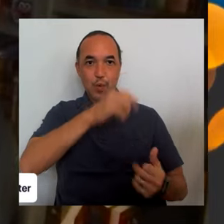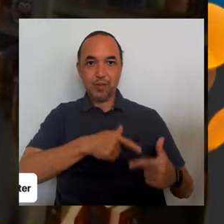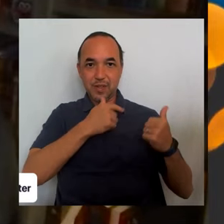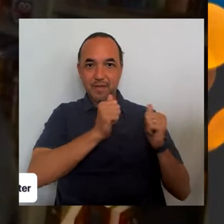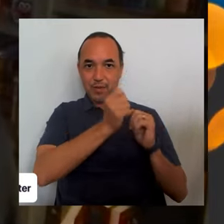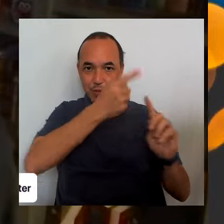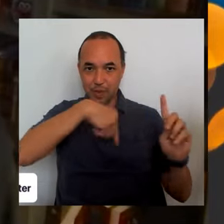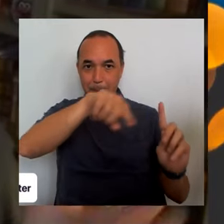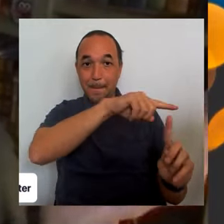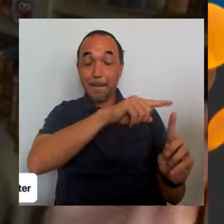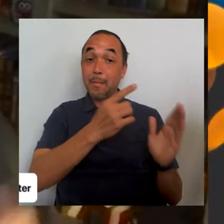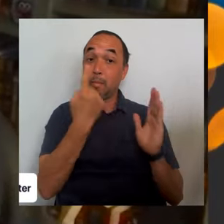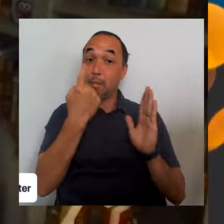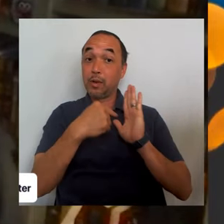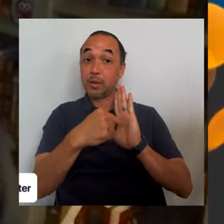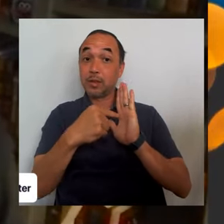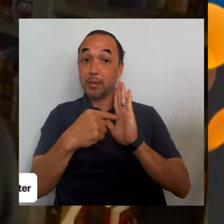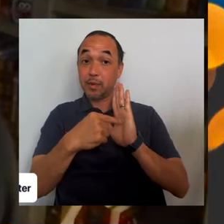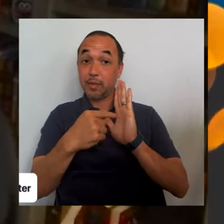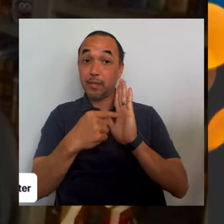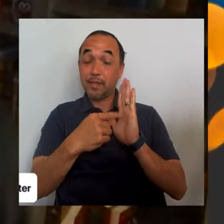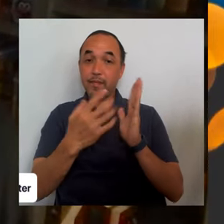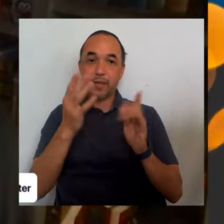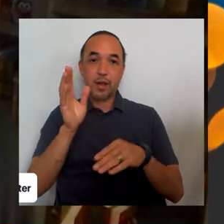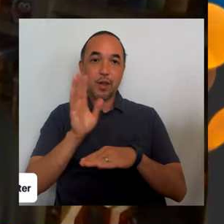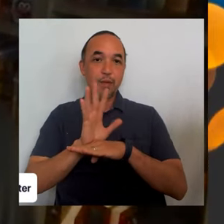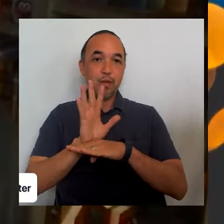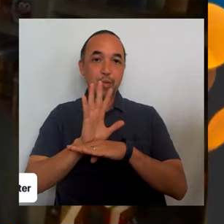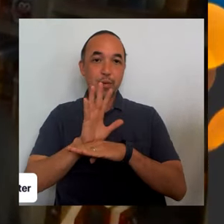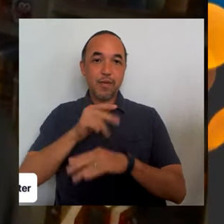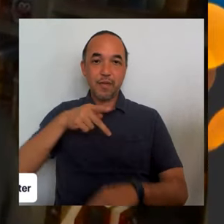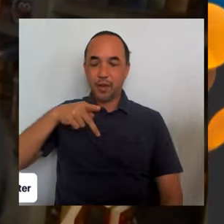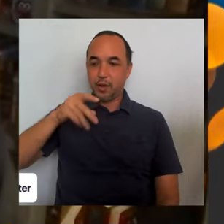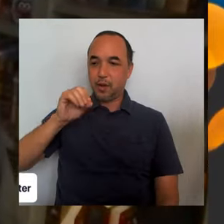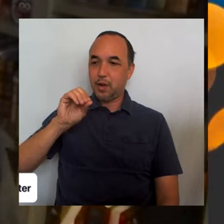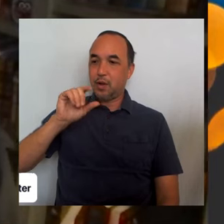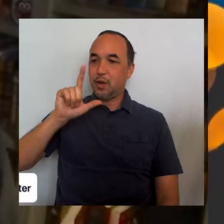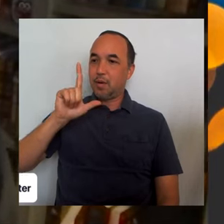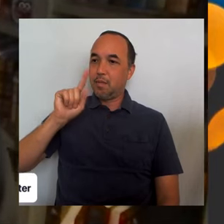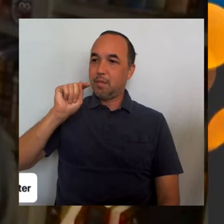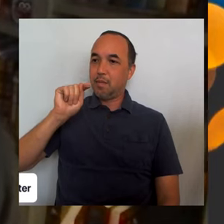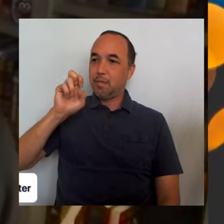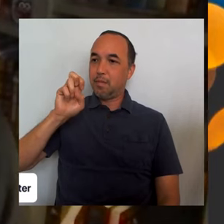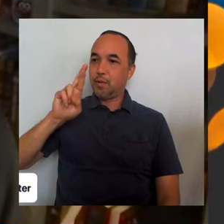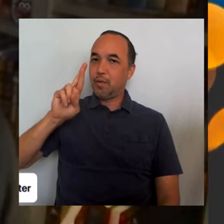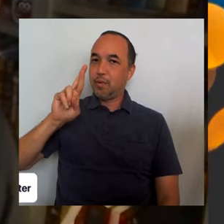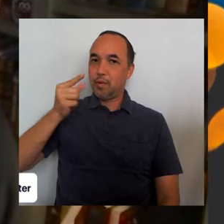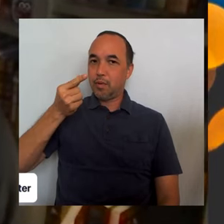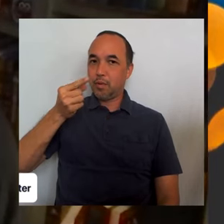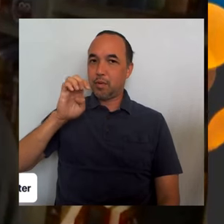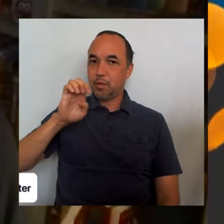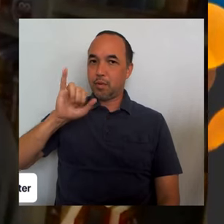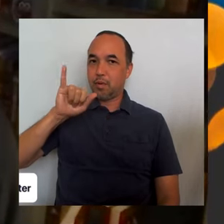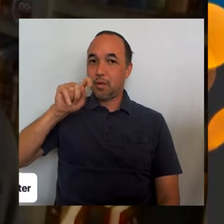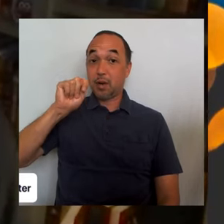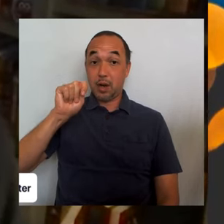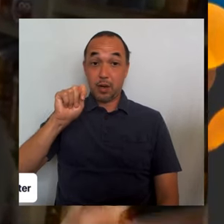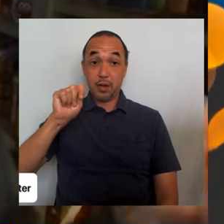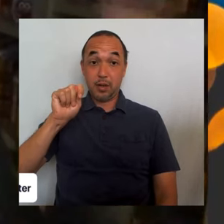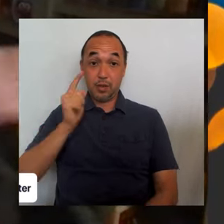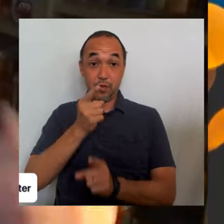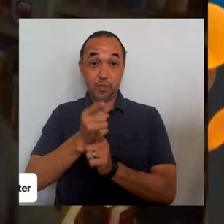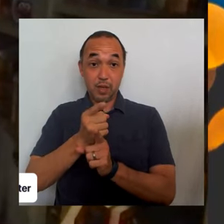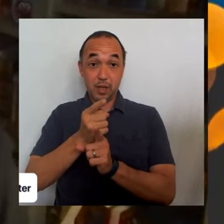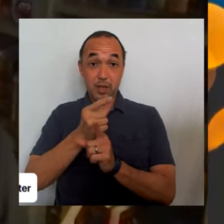A good example of that is the movie Ghost, Poltergeist, right? In the beginning of the movie, the